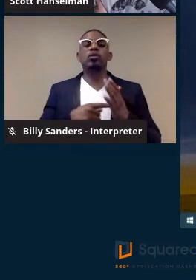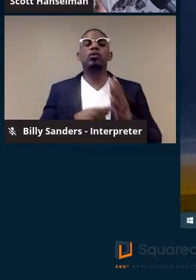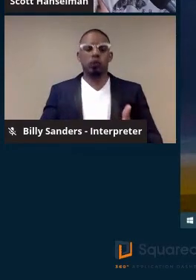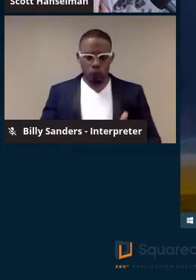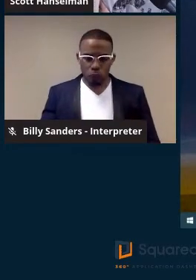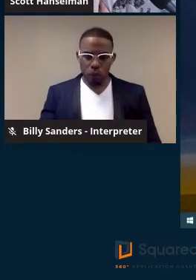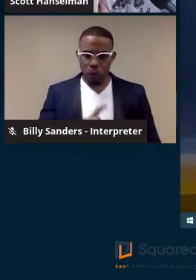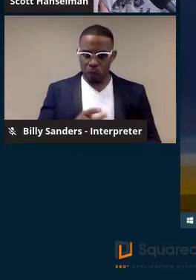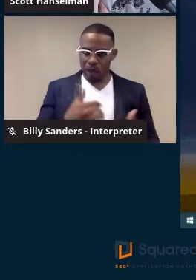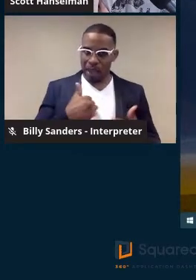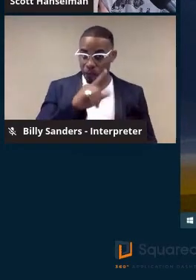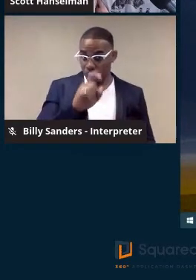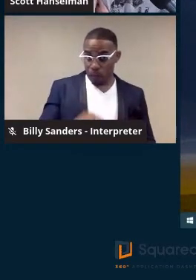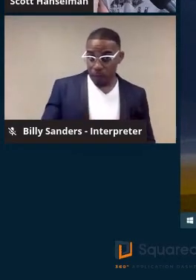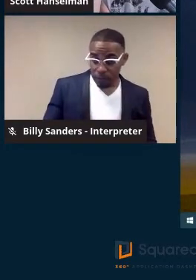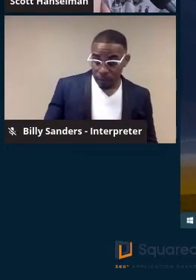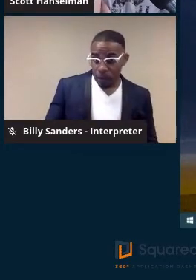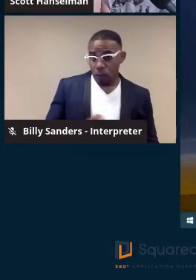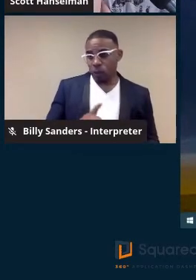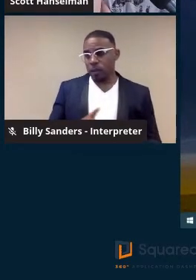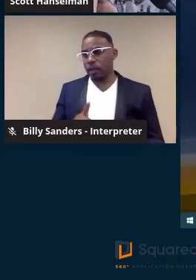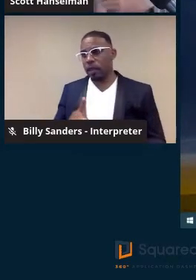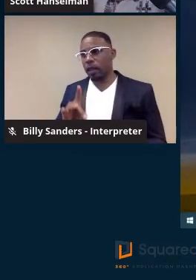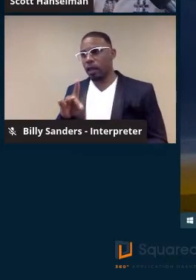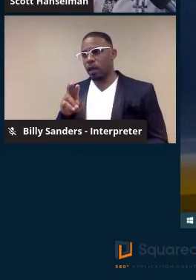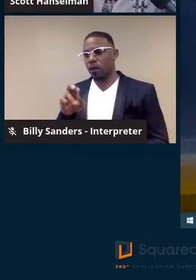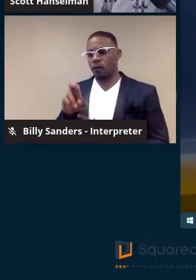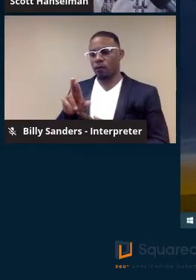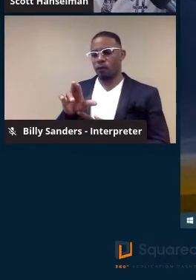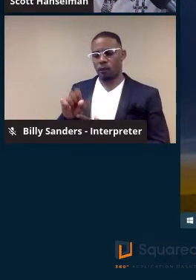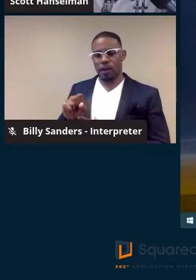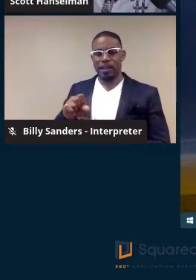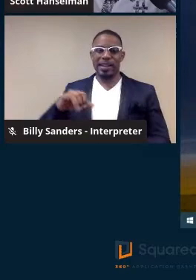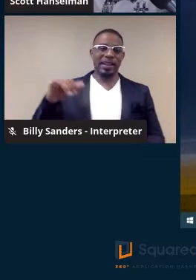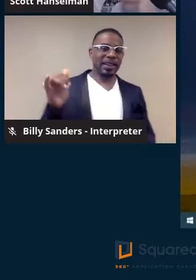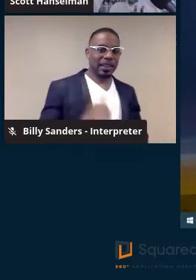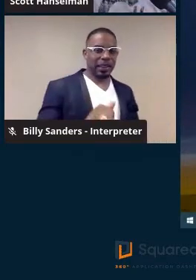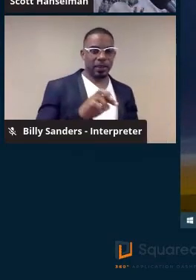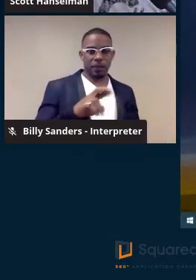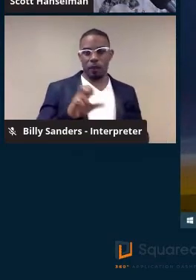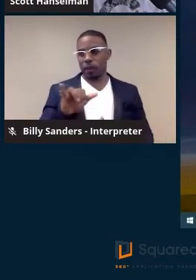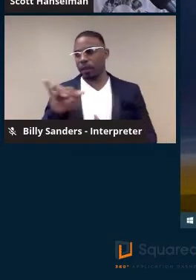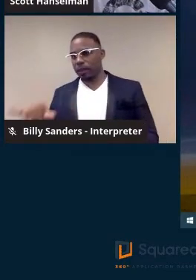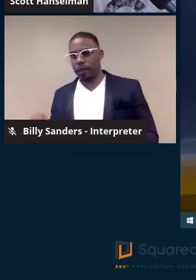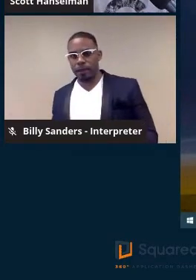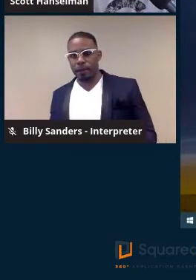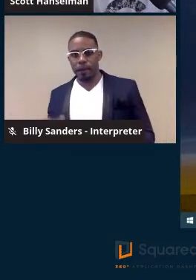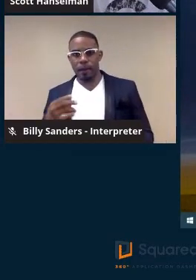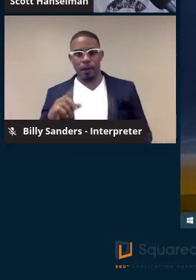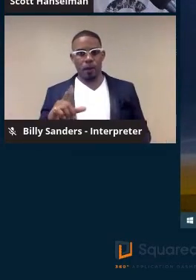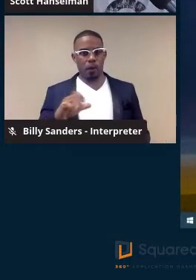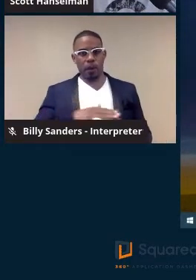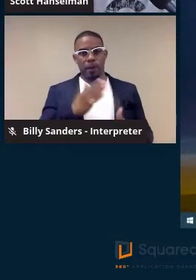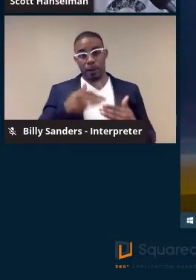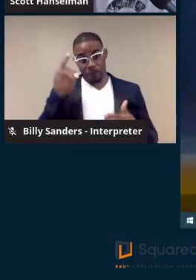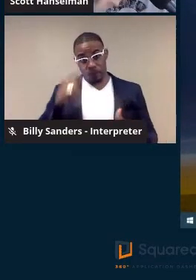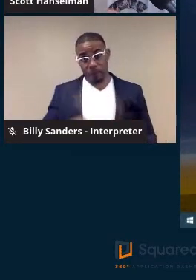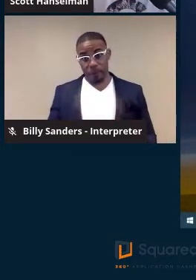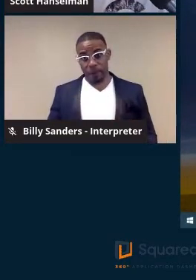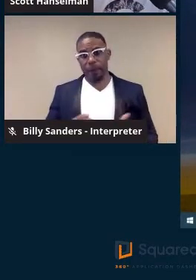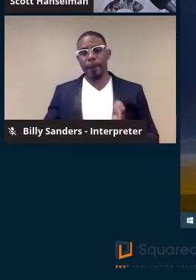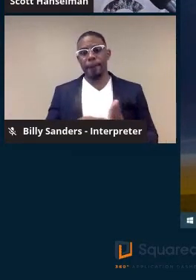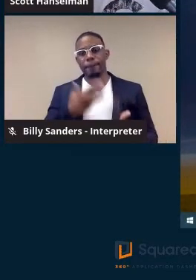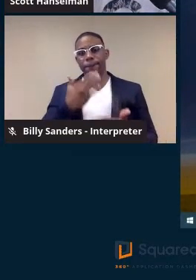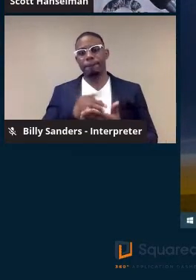that when you have a question and you say versus this versus that, and Google completes it for you, it means it's a